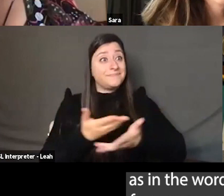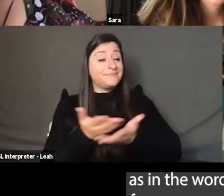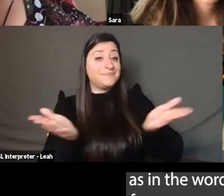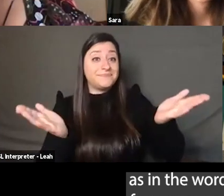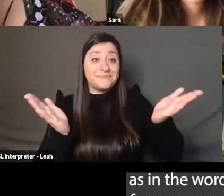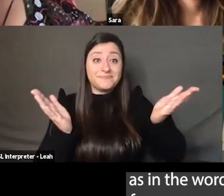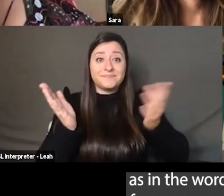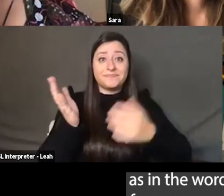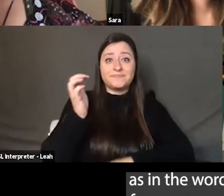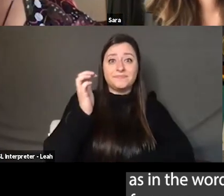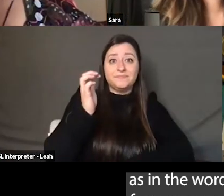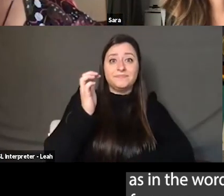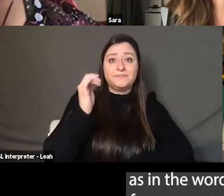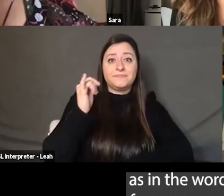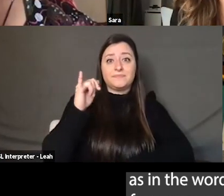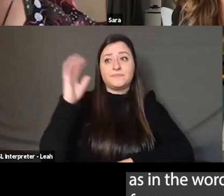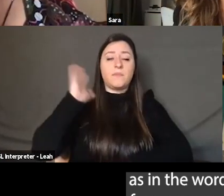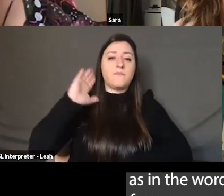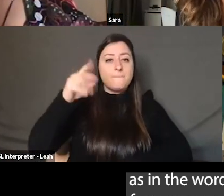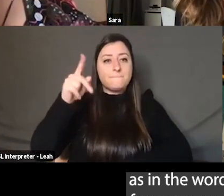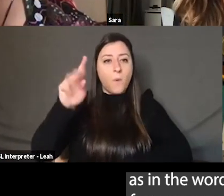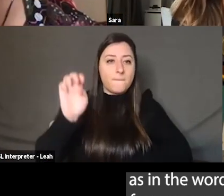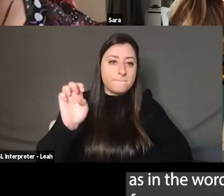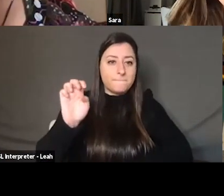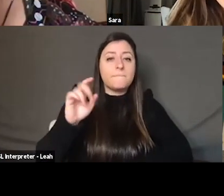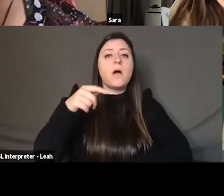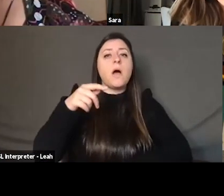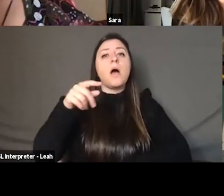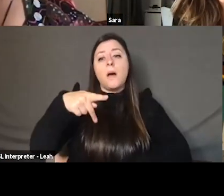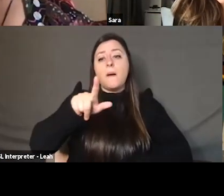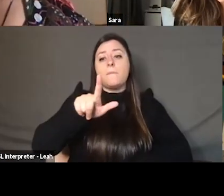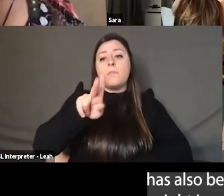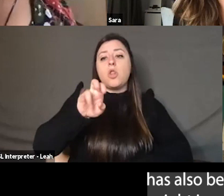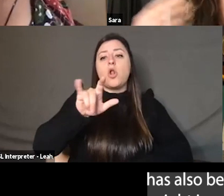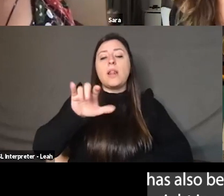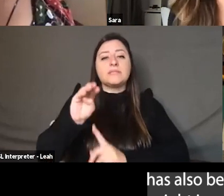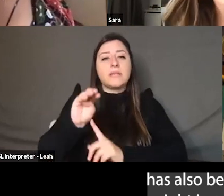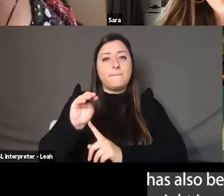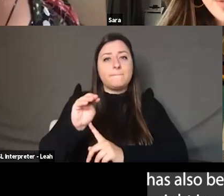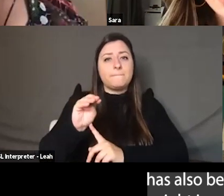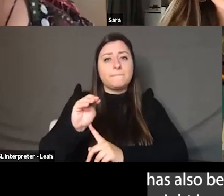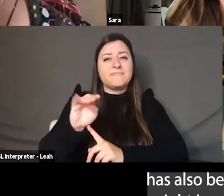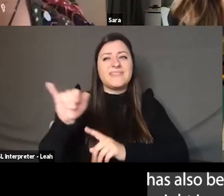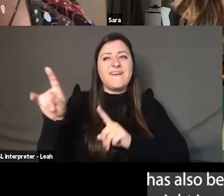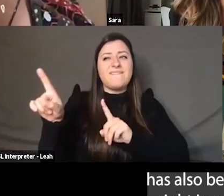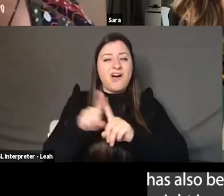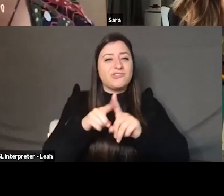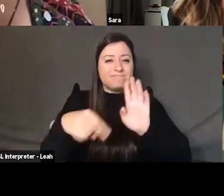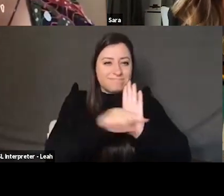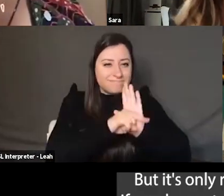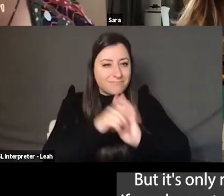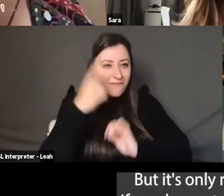words of the former Pope. Like, but pluralism it has also been a curse, right, in our